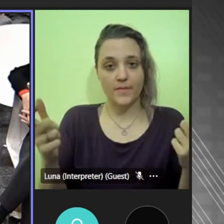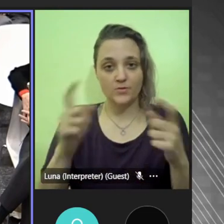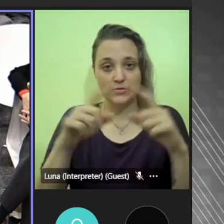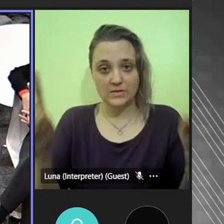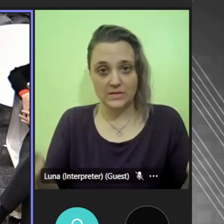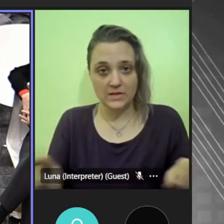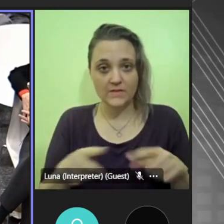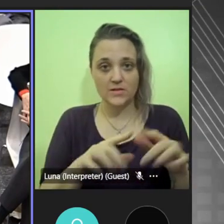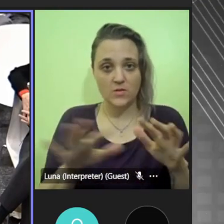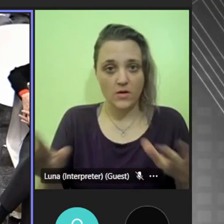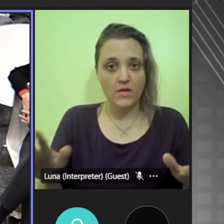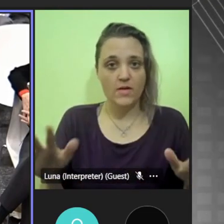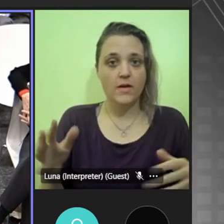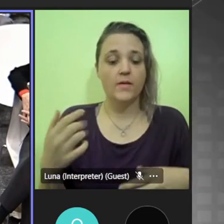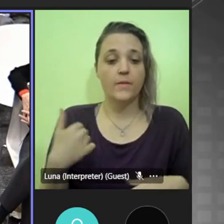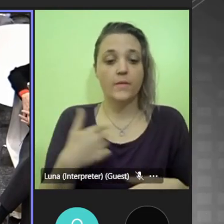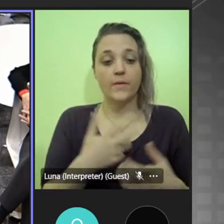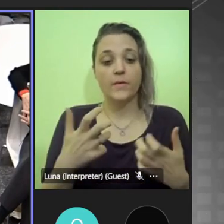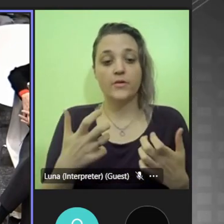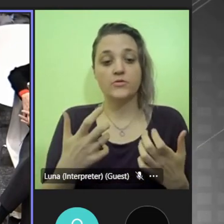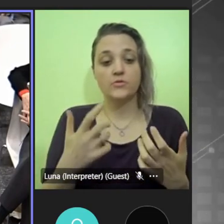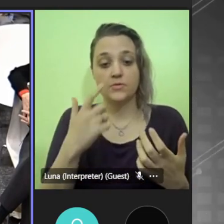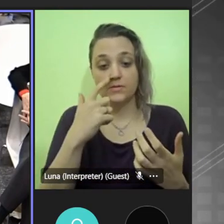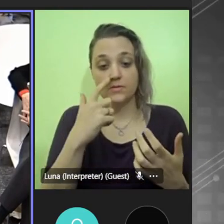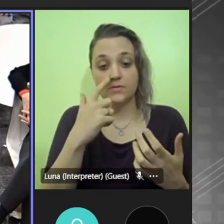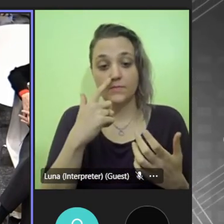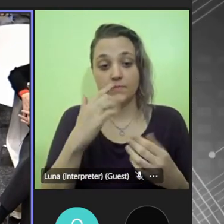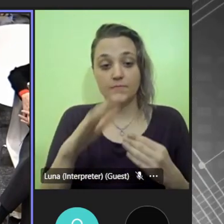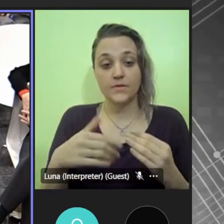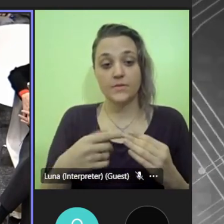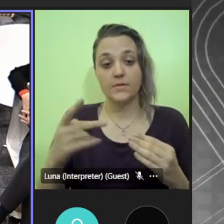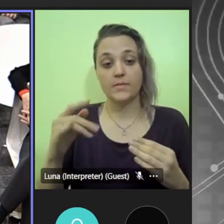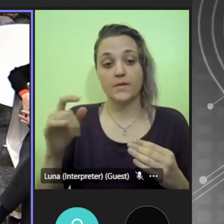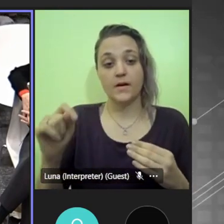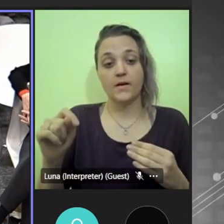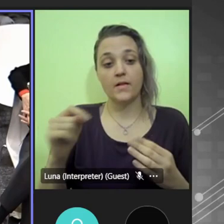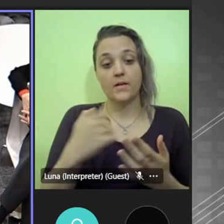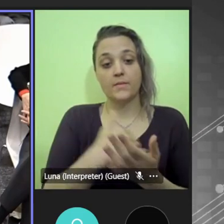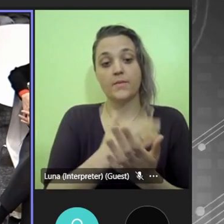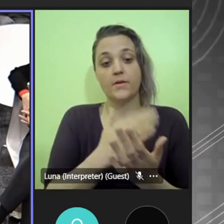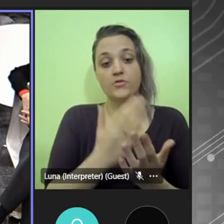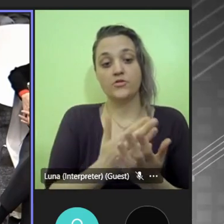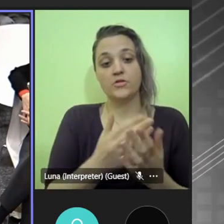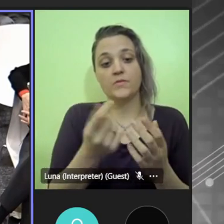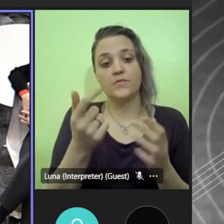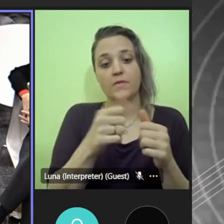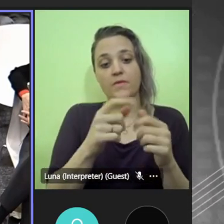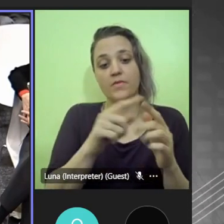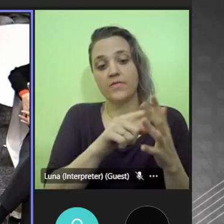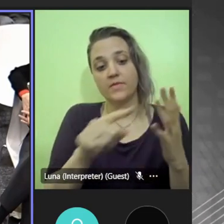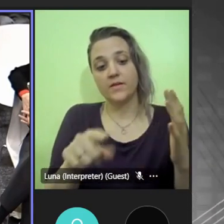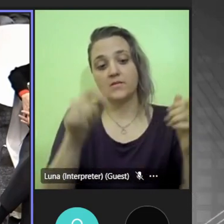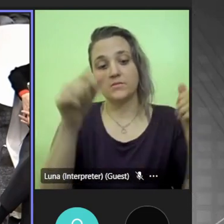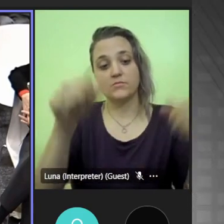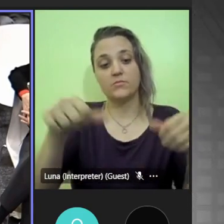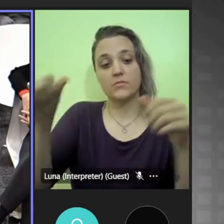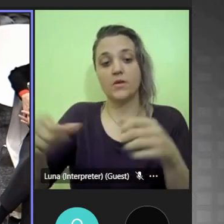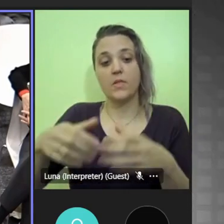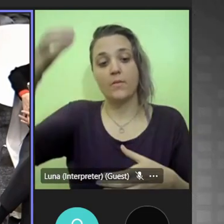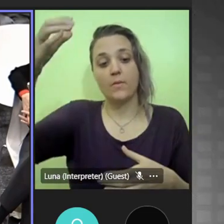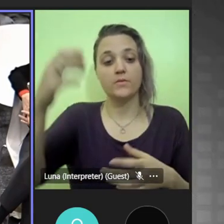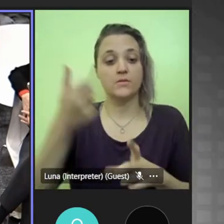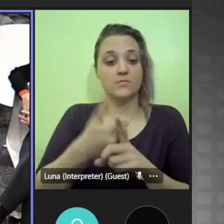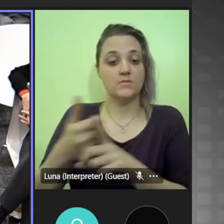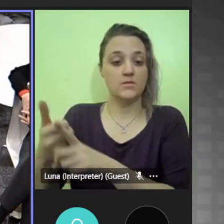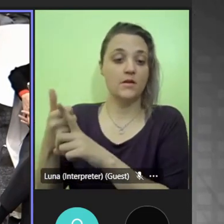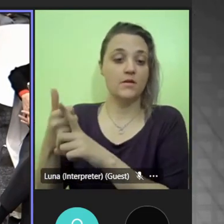utilizes, you know, the big screen TVs and all that. We were wondering if we can try a pilot project to put a couple of these on the poles themselves with